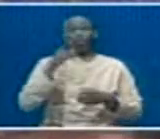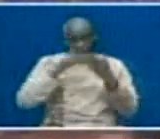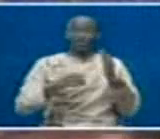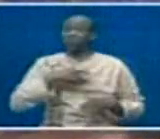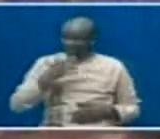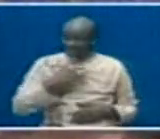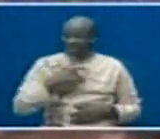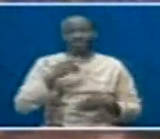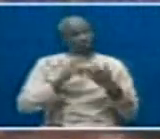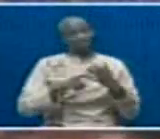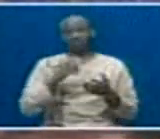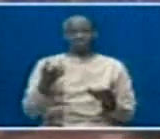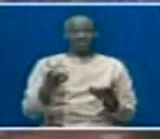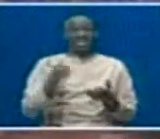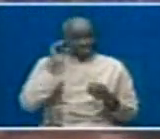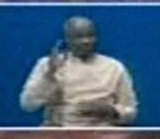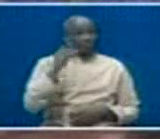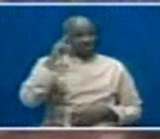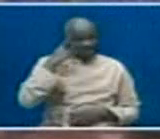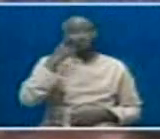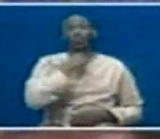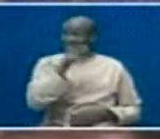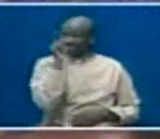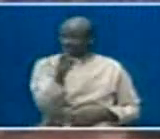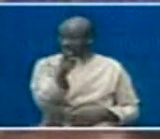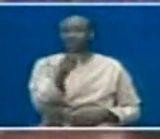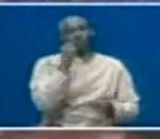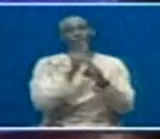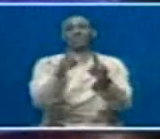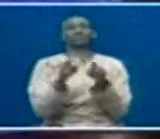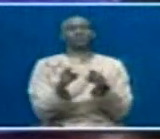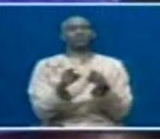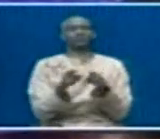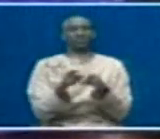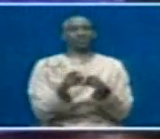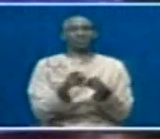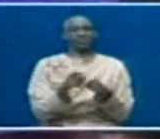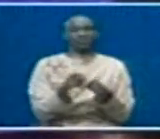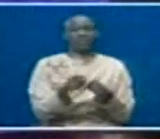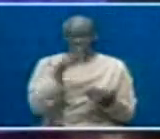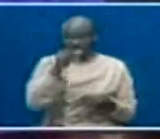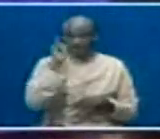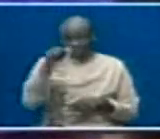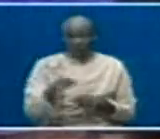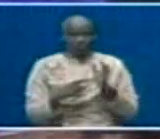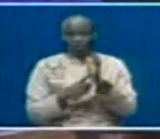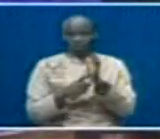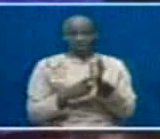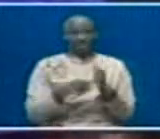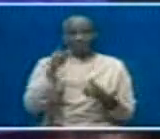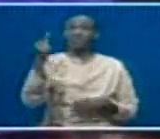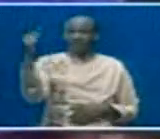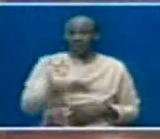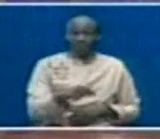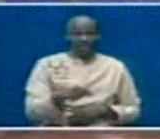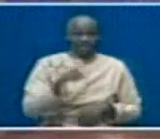feel. What's in your heart? If you think this is what you want, do it. Did he come to any of his shows? Did he later on? No. He came,